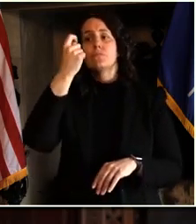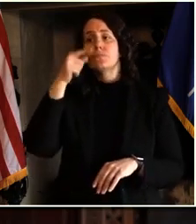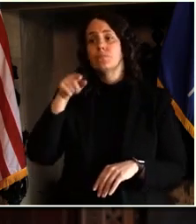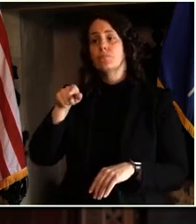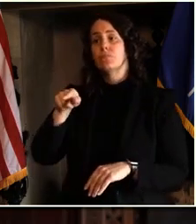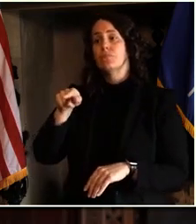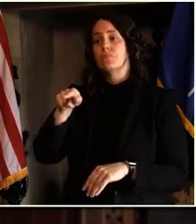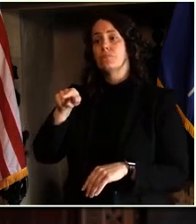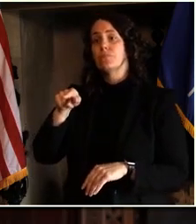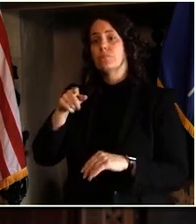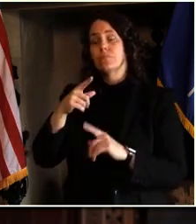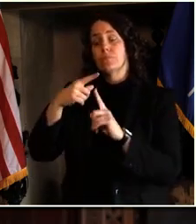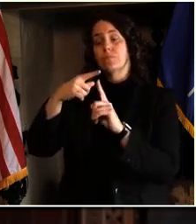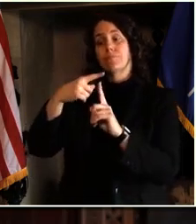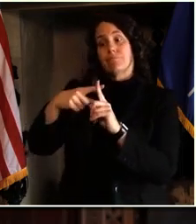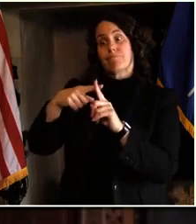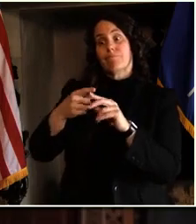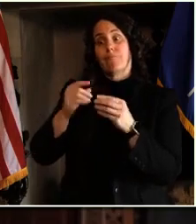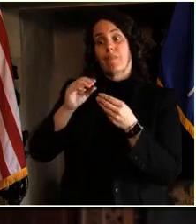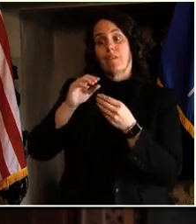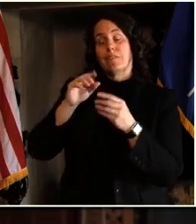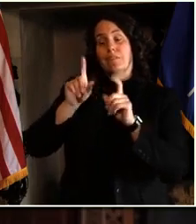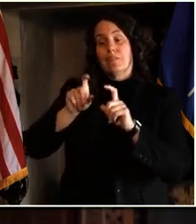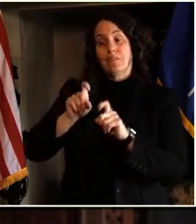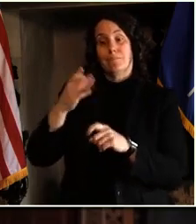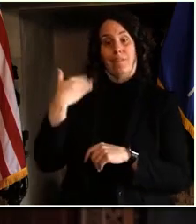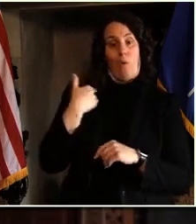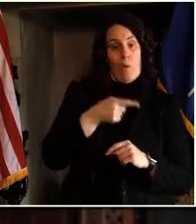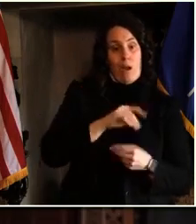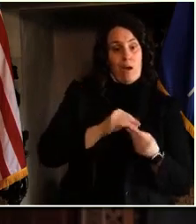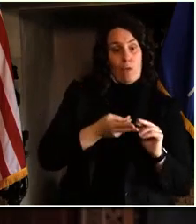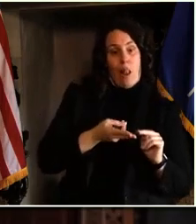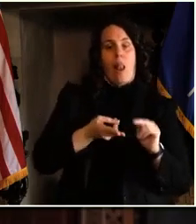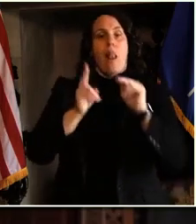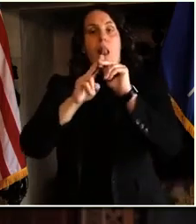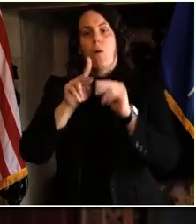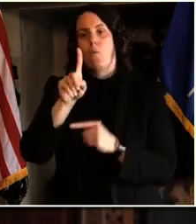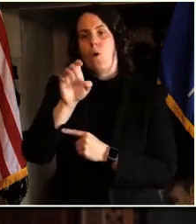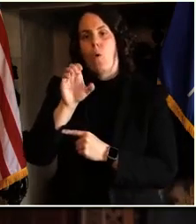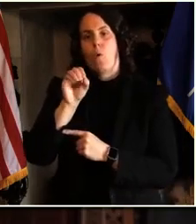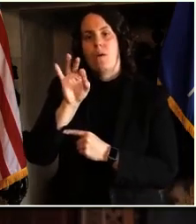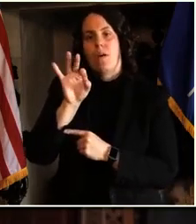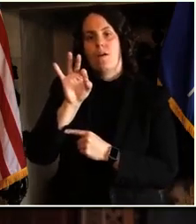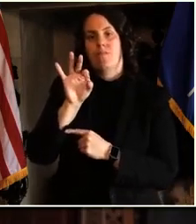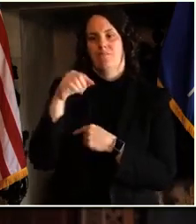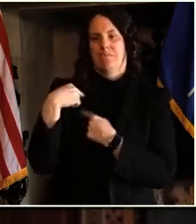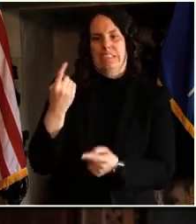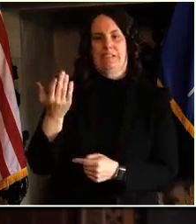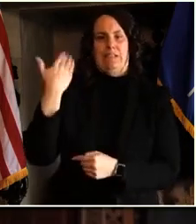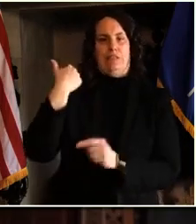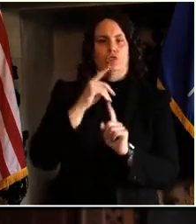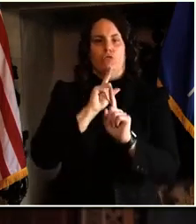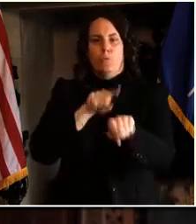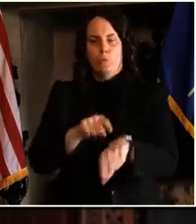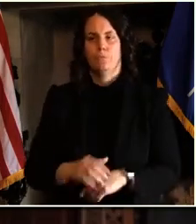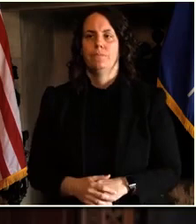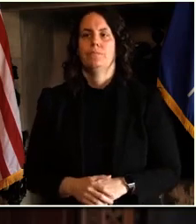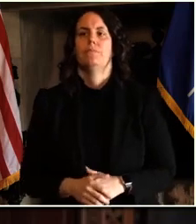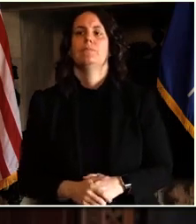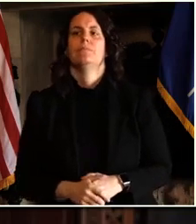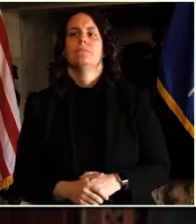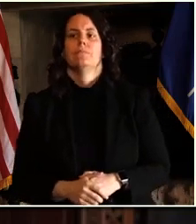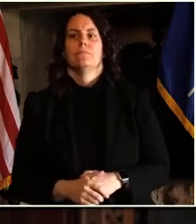over yesterday. That was of a male in his 40s. You can find these numbers as well as the